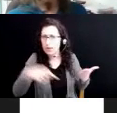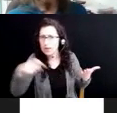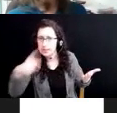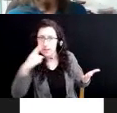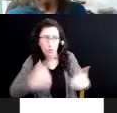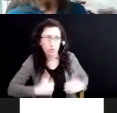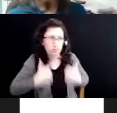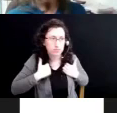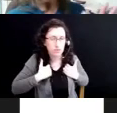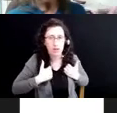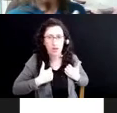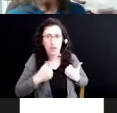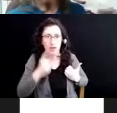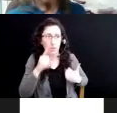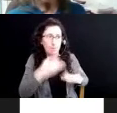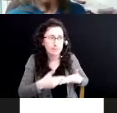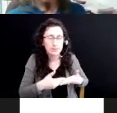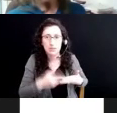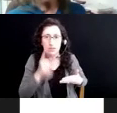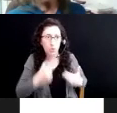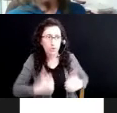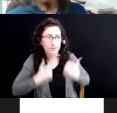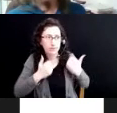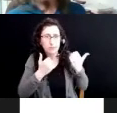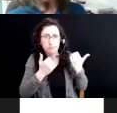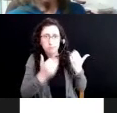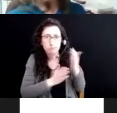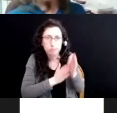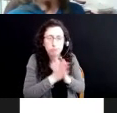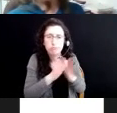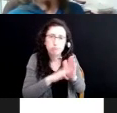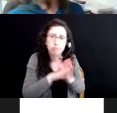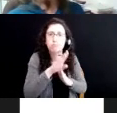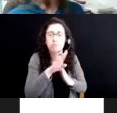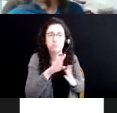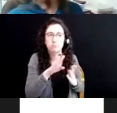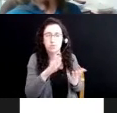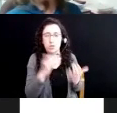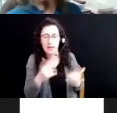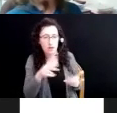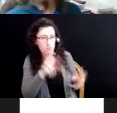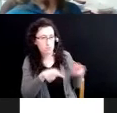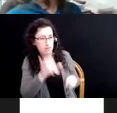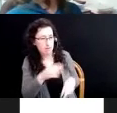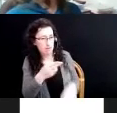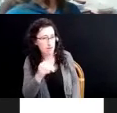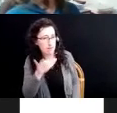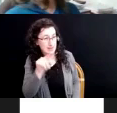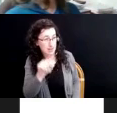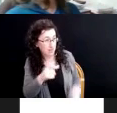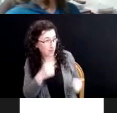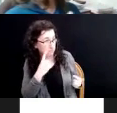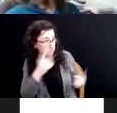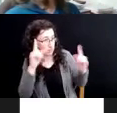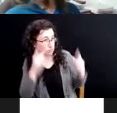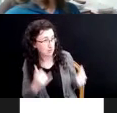reproduce, and thrive. How is that habitat in its current state functioning? And that could be, you